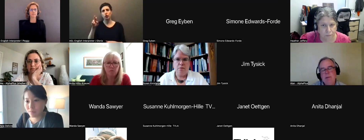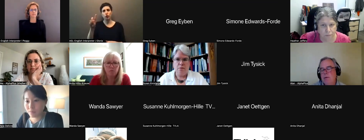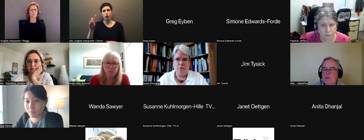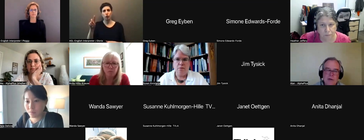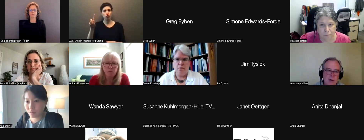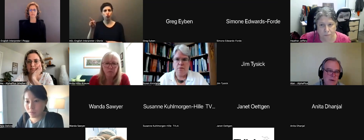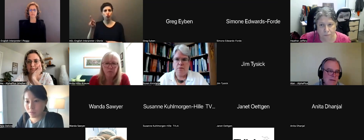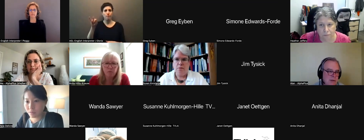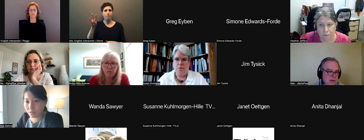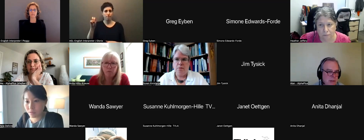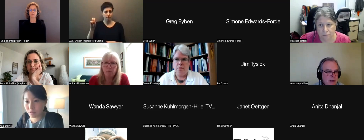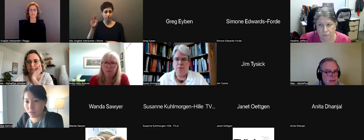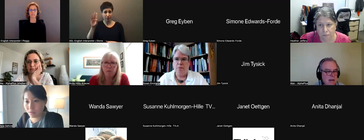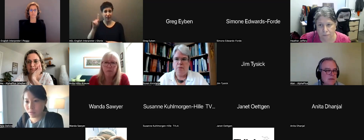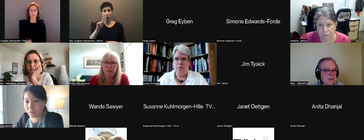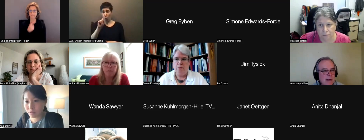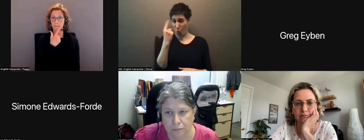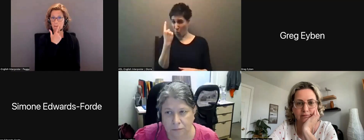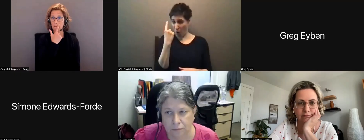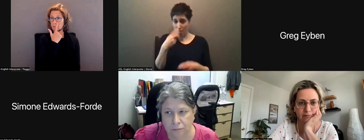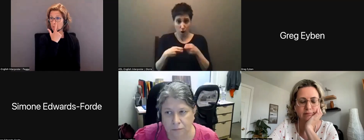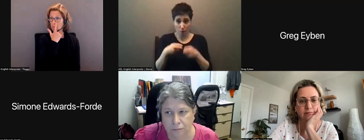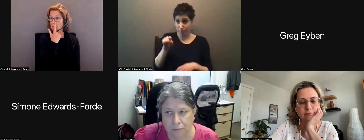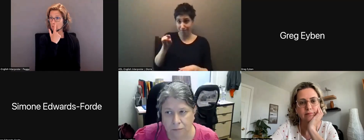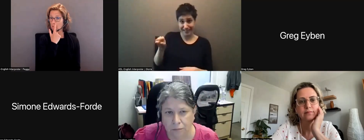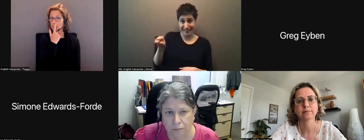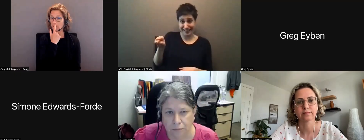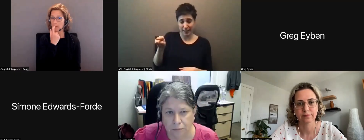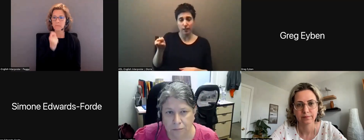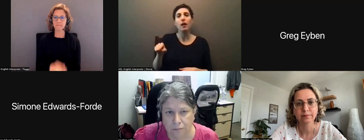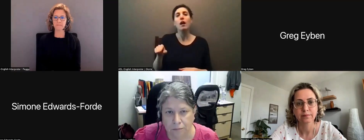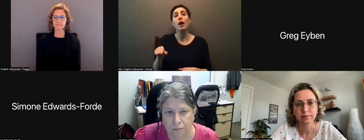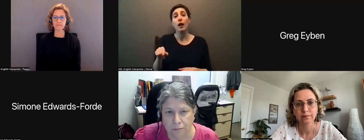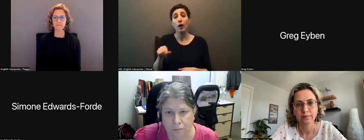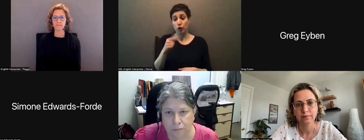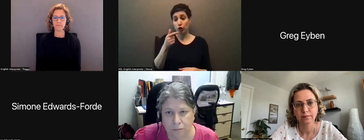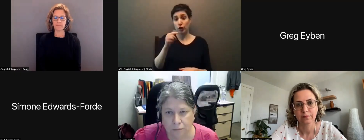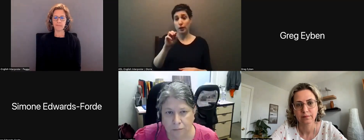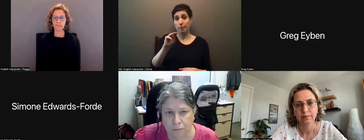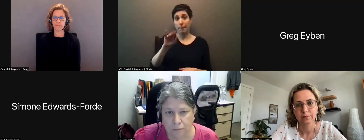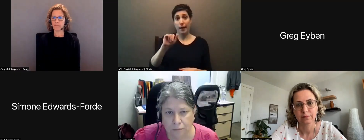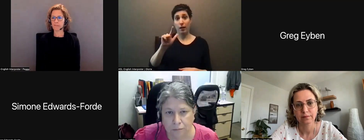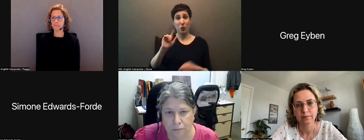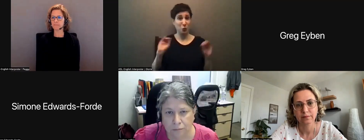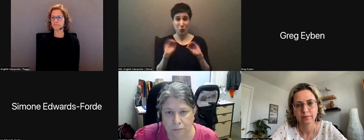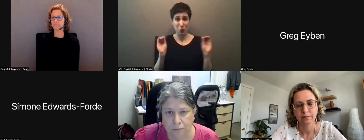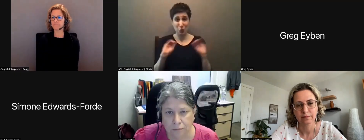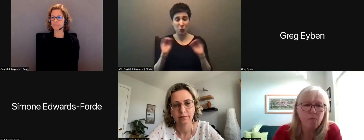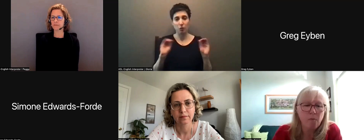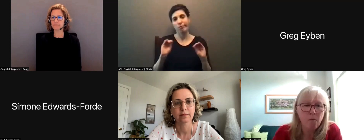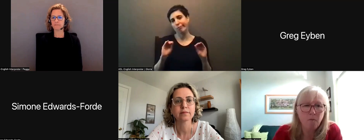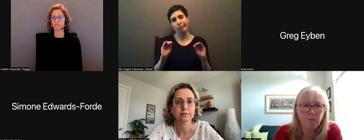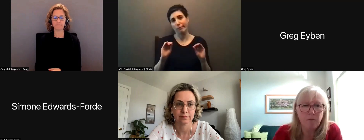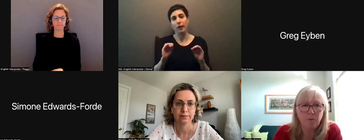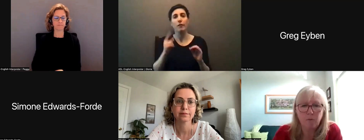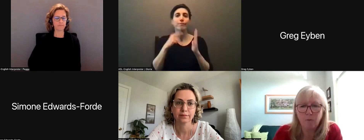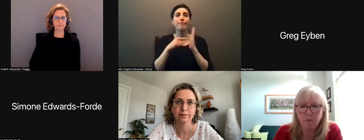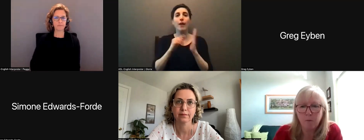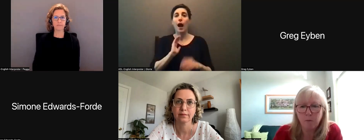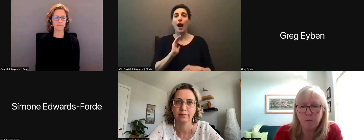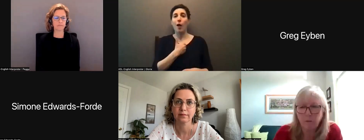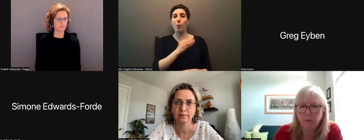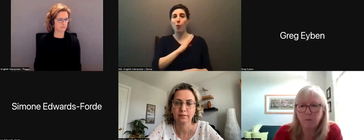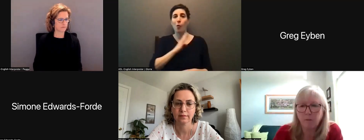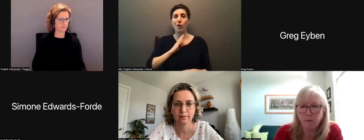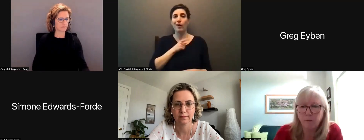been for people who don't have a Gmail account. So an outside board member who has a Hotmail account and they